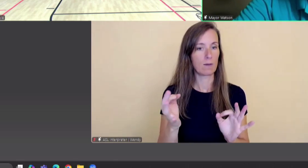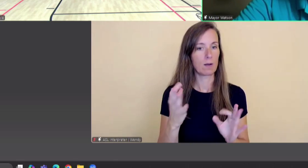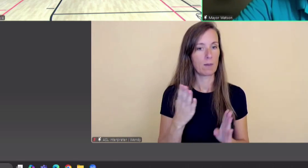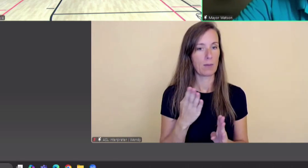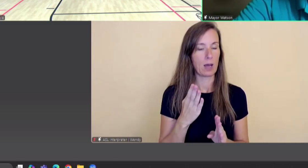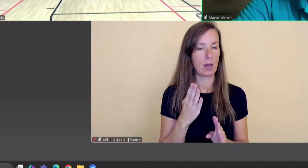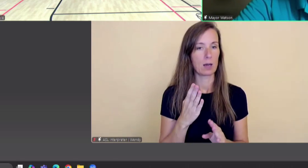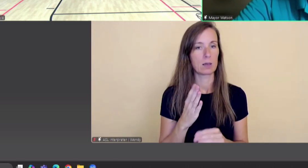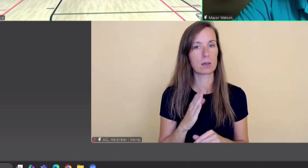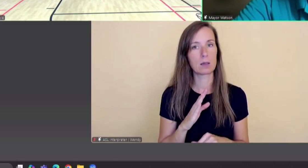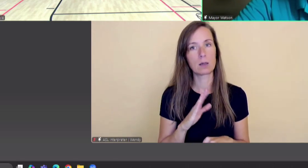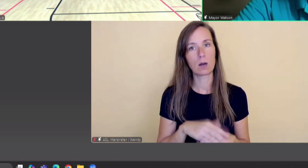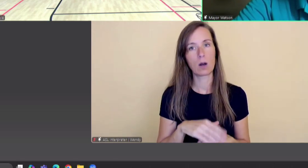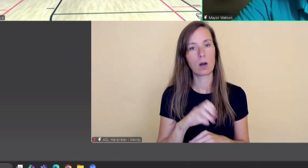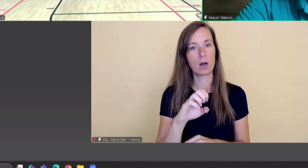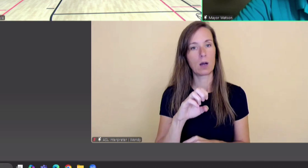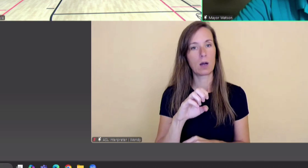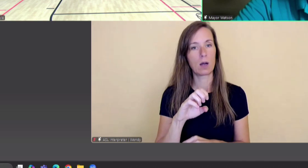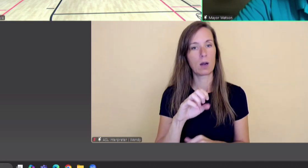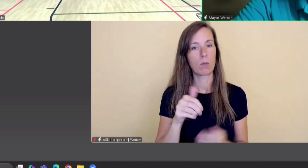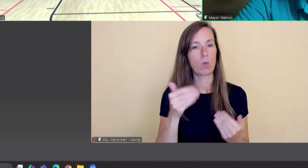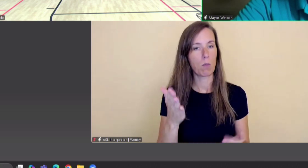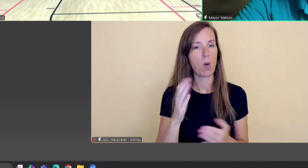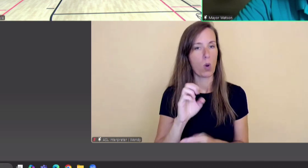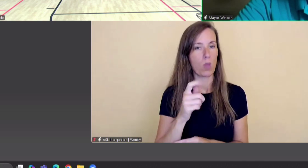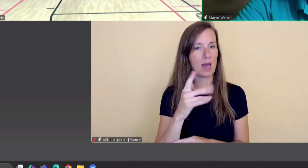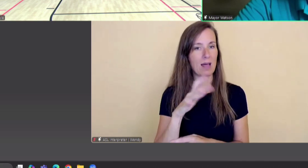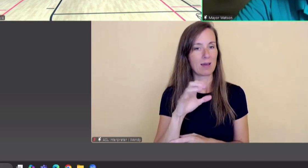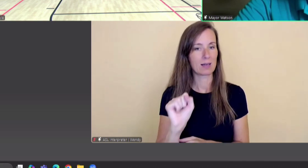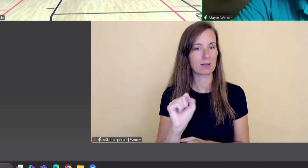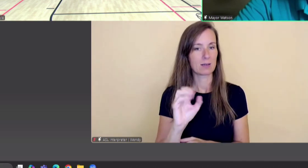on the proposed ethics ordinance?